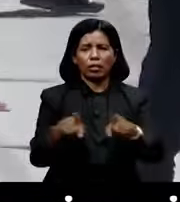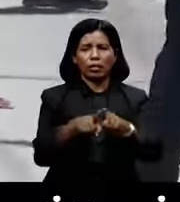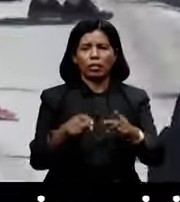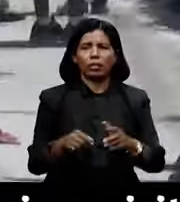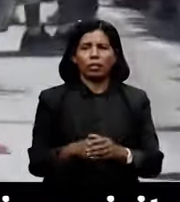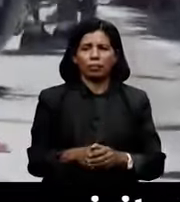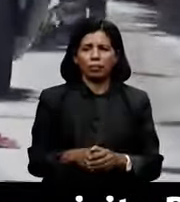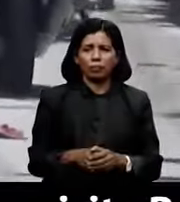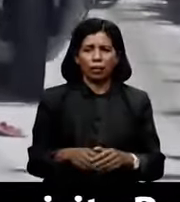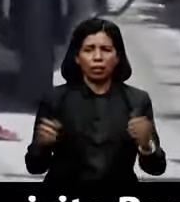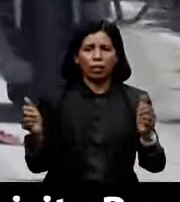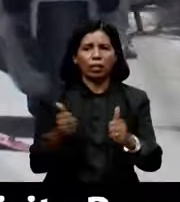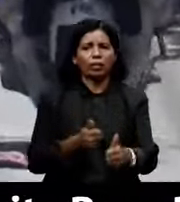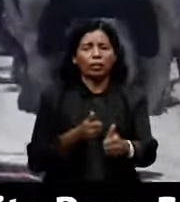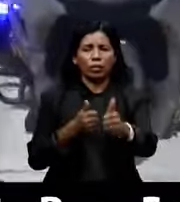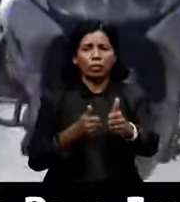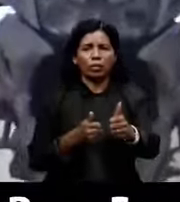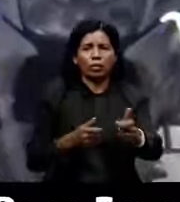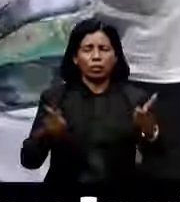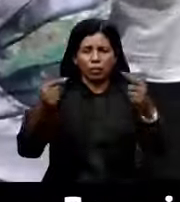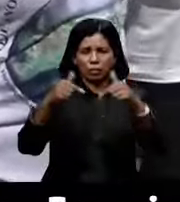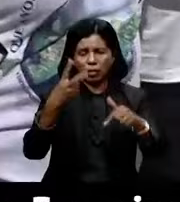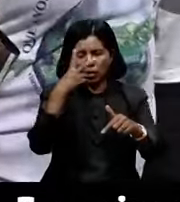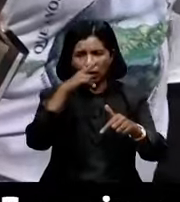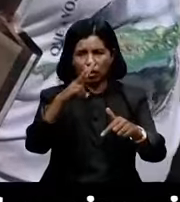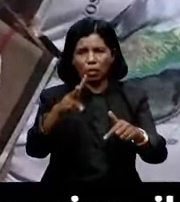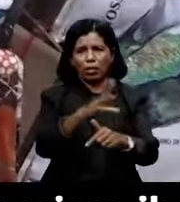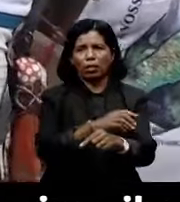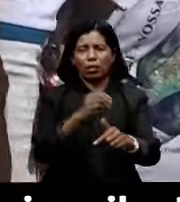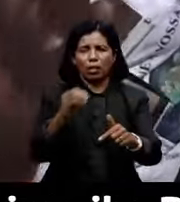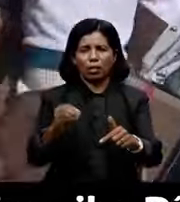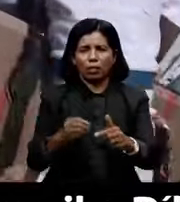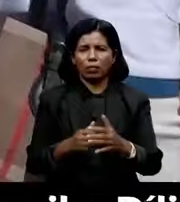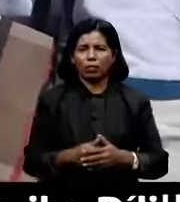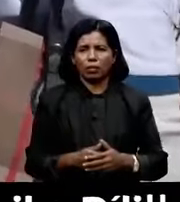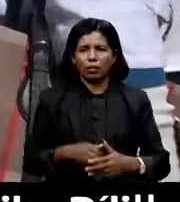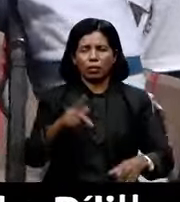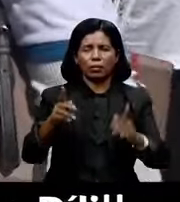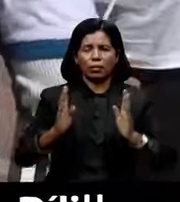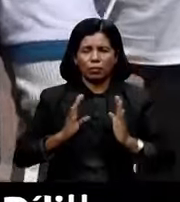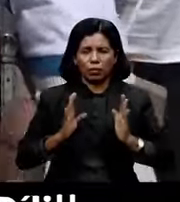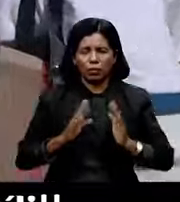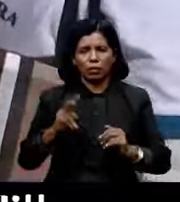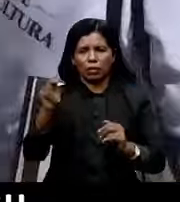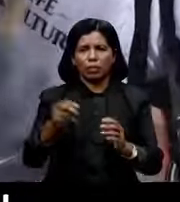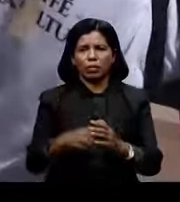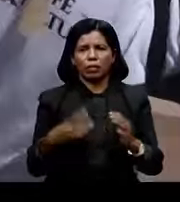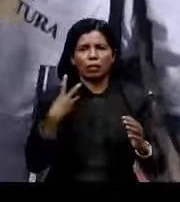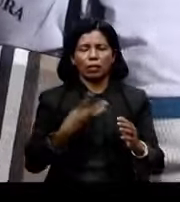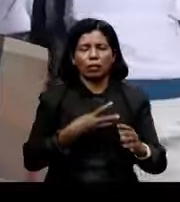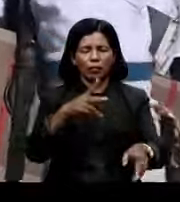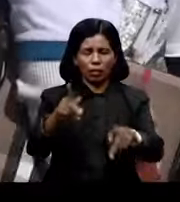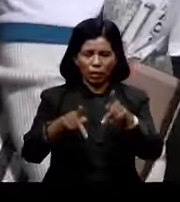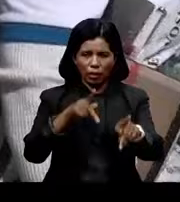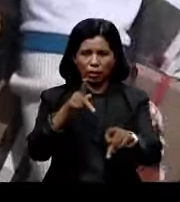La tuir vale mai para asistan povo ki gla mai para ba ema sira bote ne. Ne ba kami povo ki